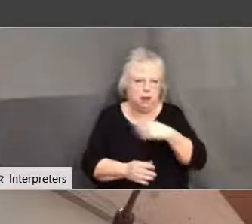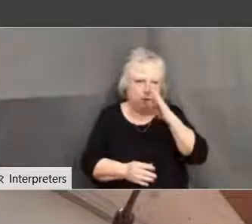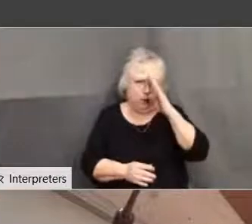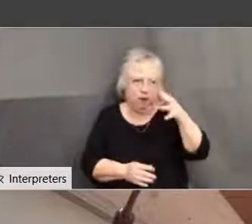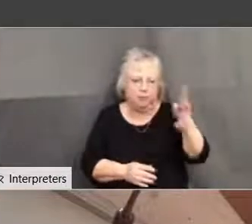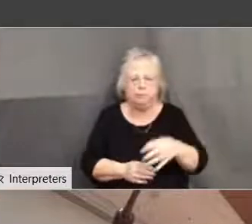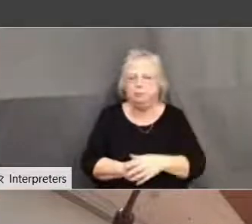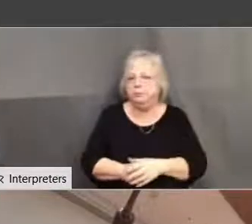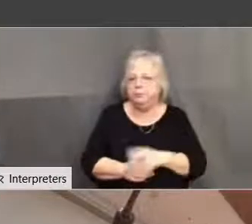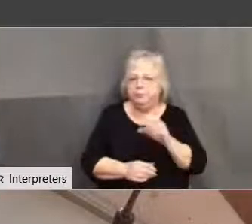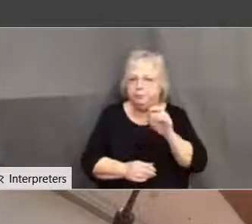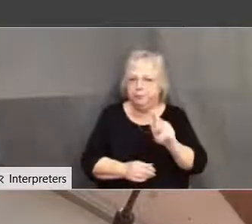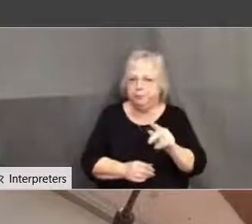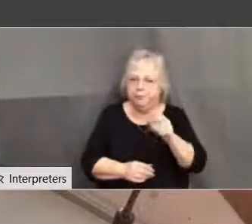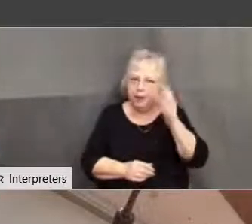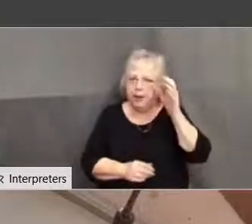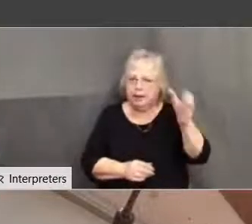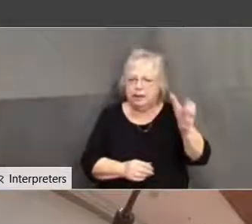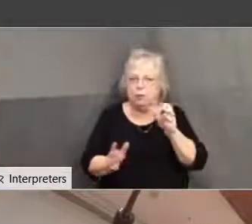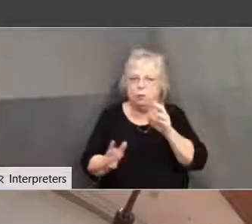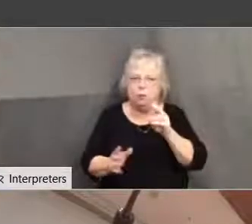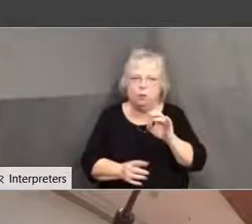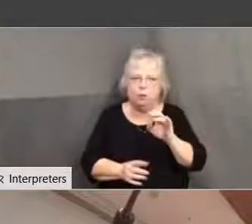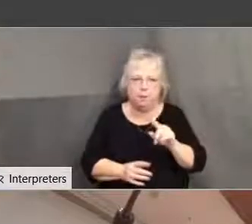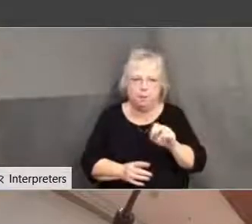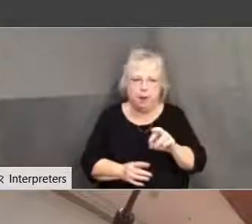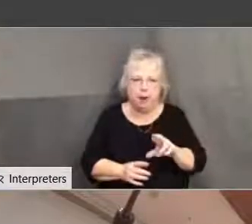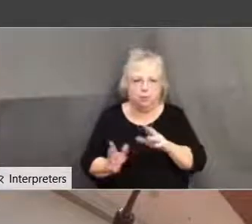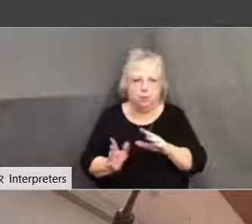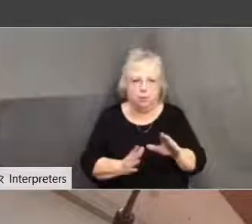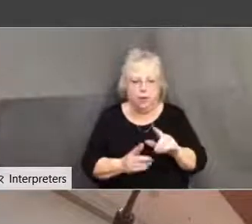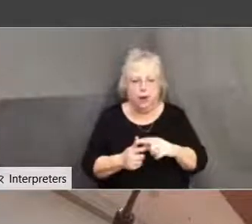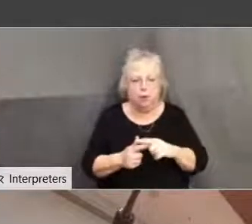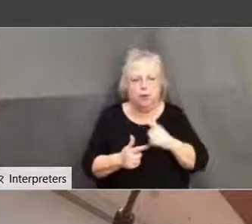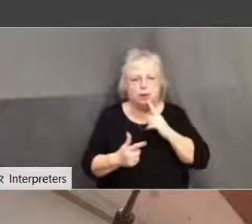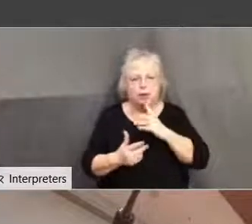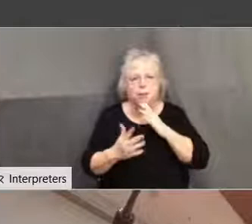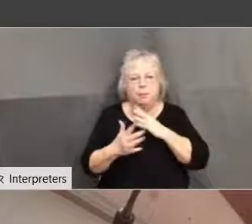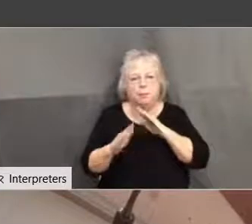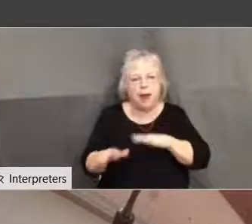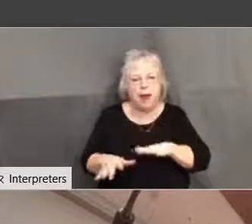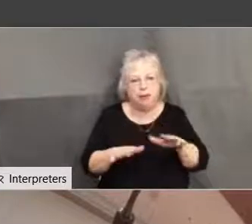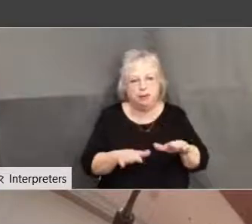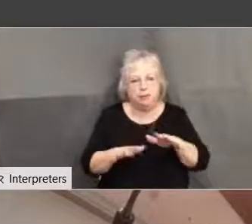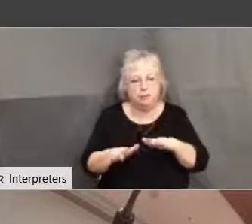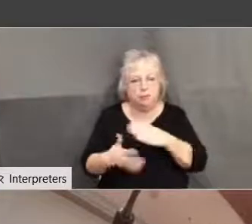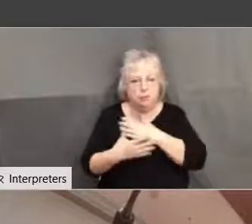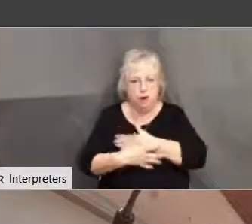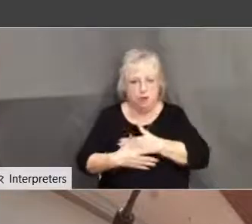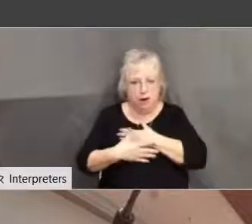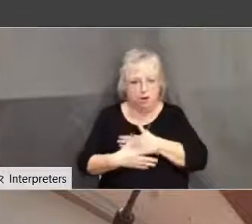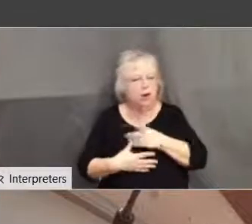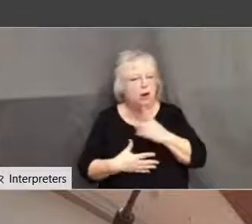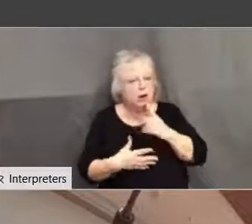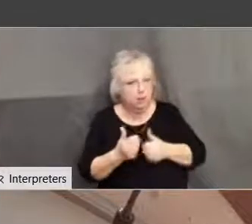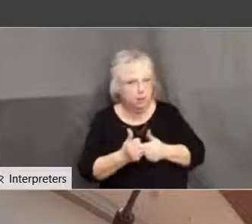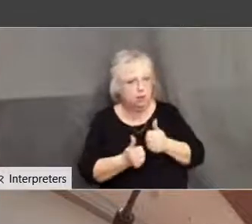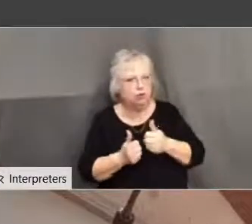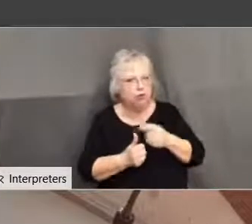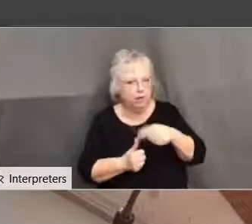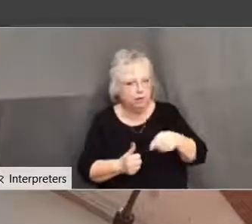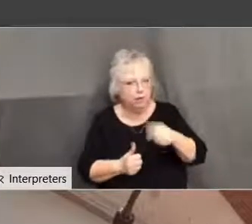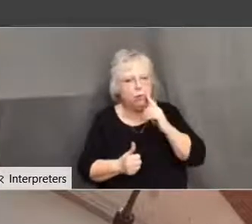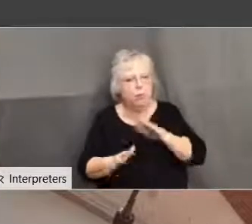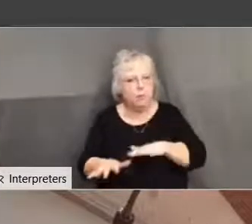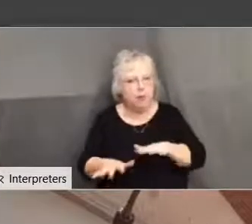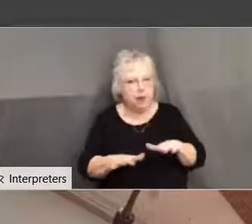Okay. The conceptual master plan was passive recreation. The majority of this park will be passive recreation